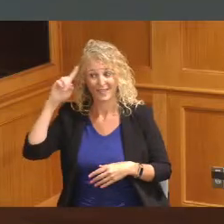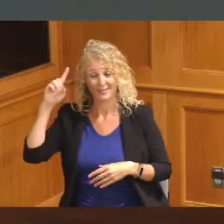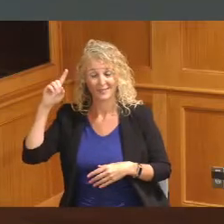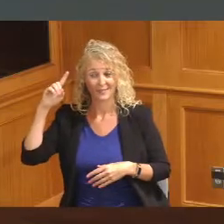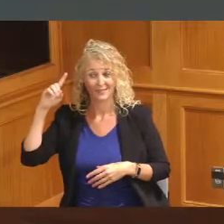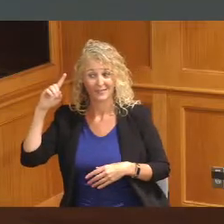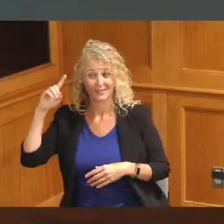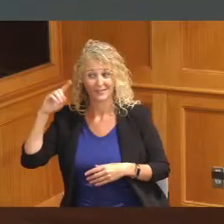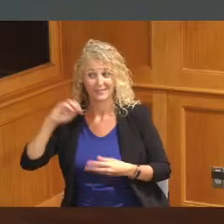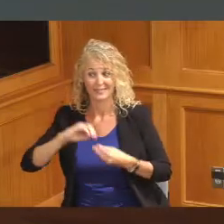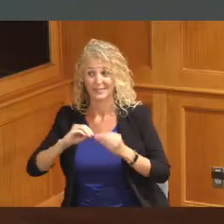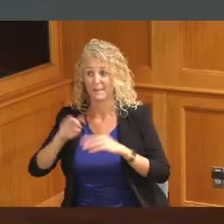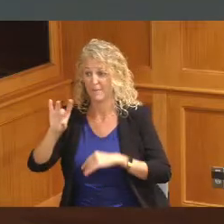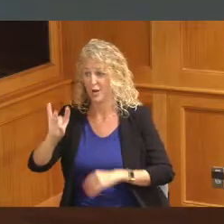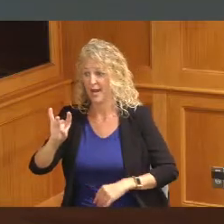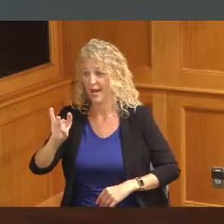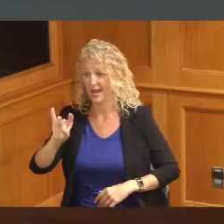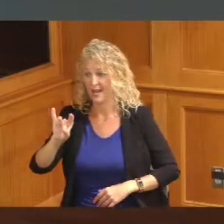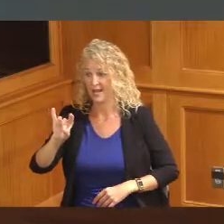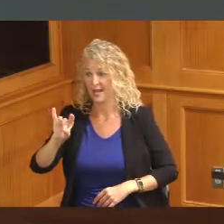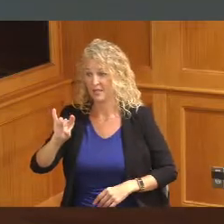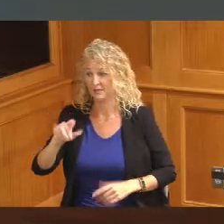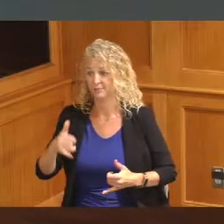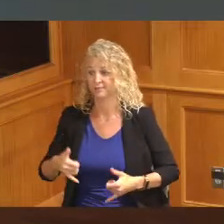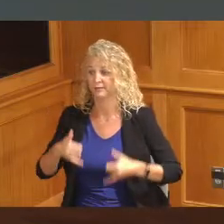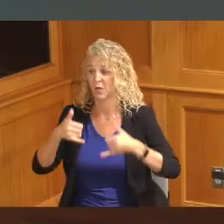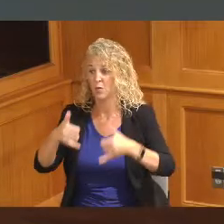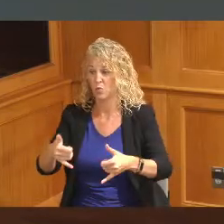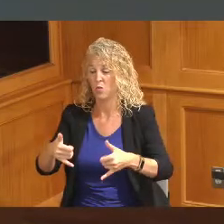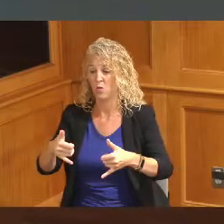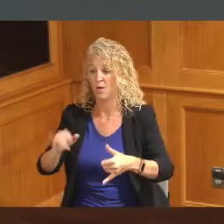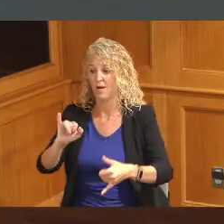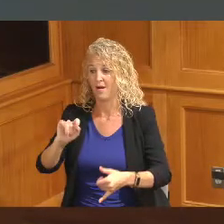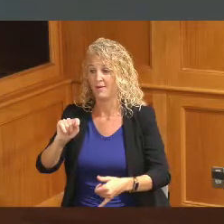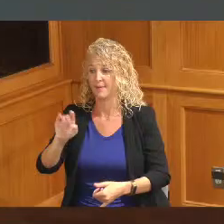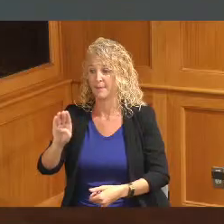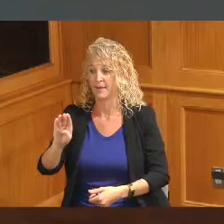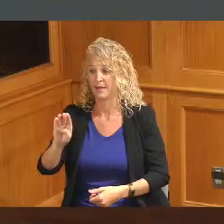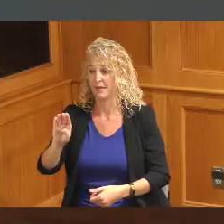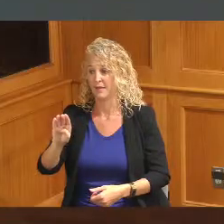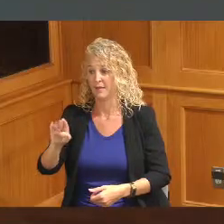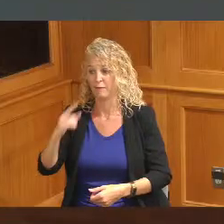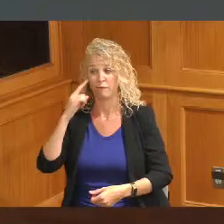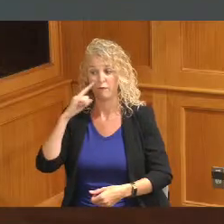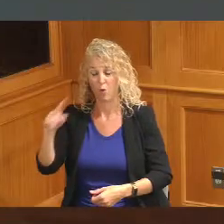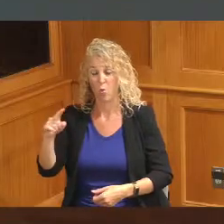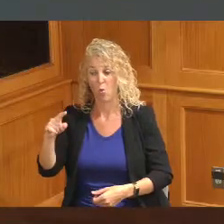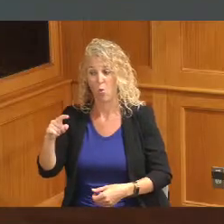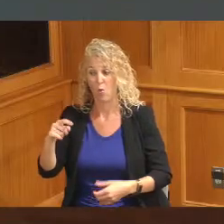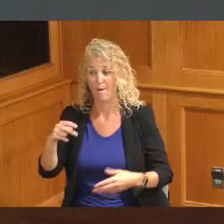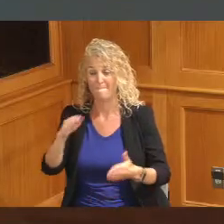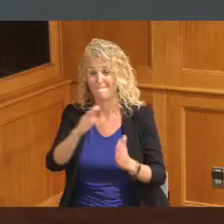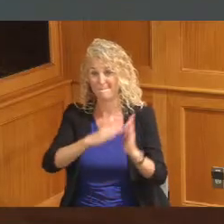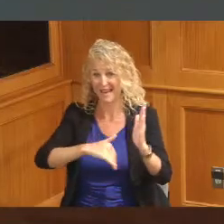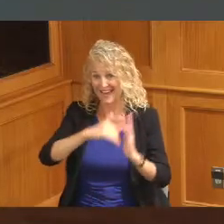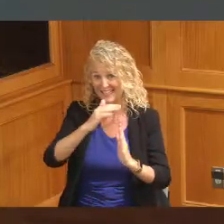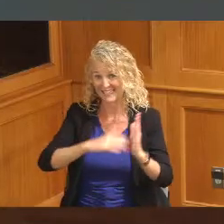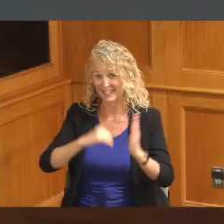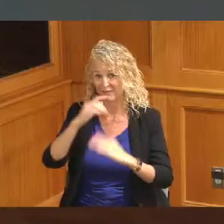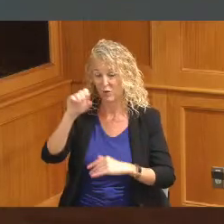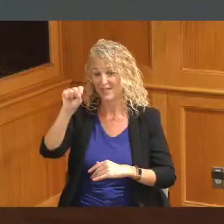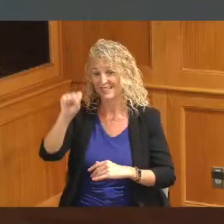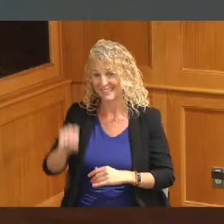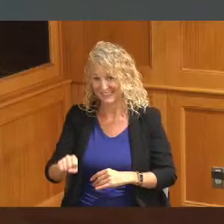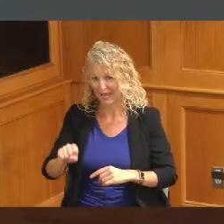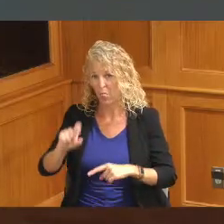$77.64. Item number 8 is awarding and authorizing an invitation to bid for the painting of the south scoreboard